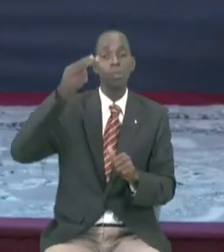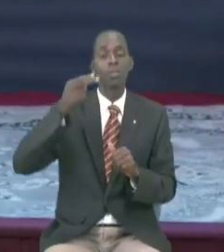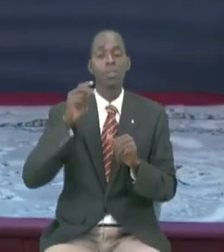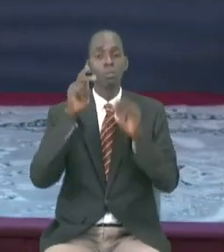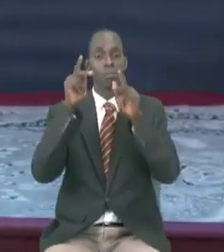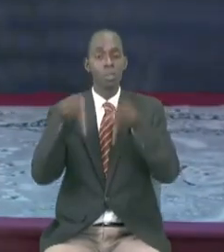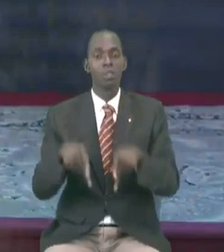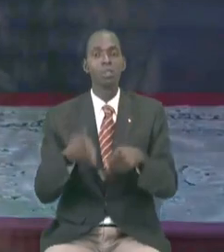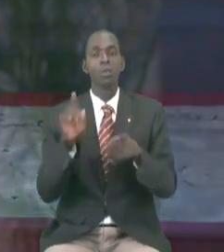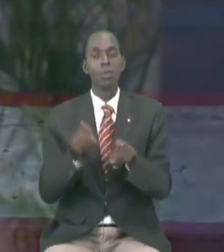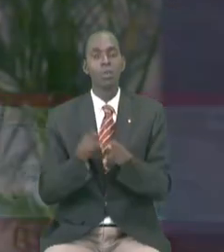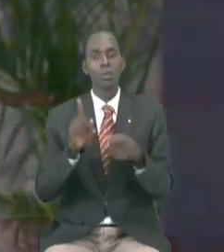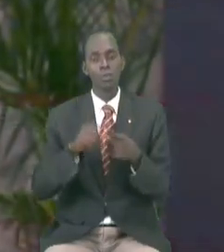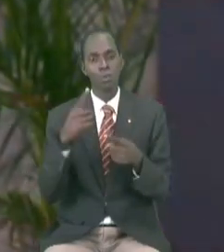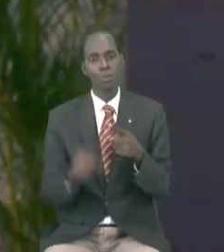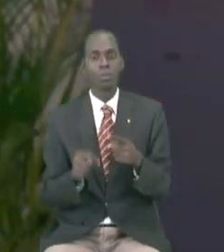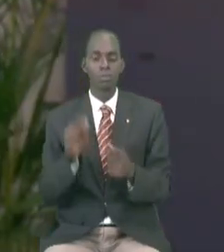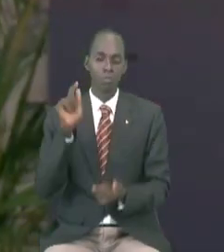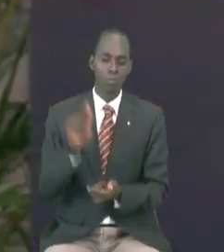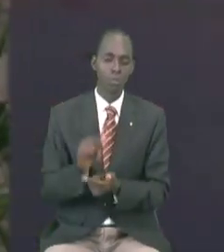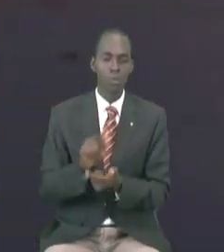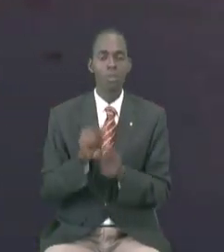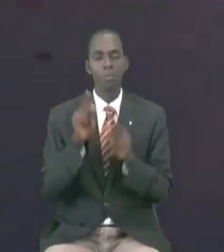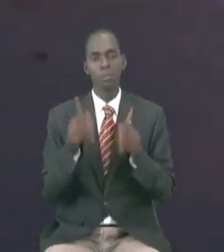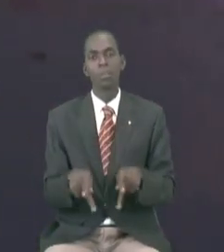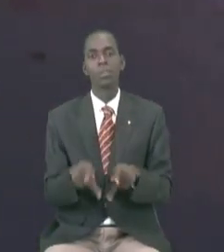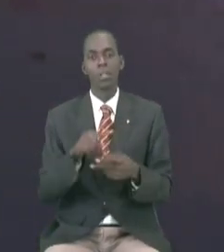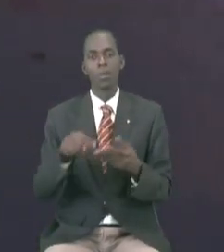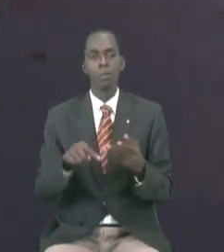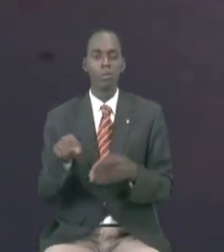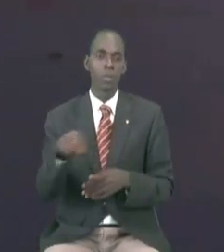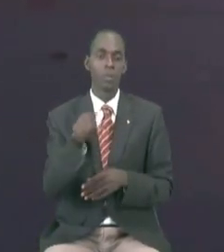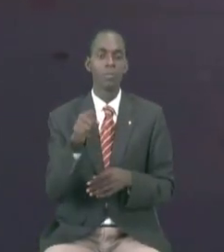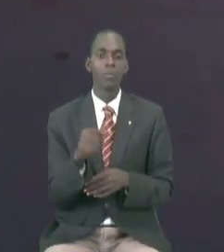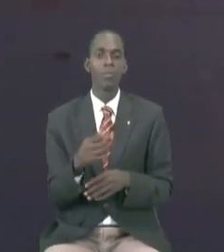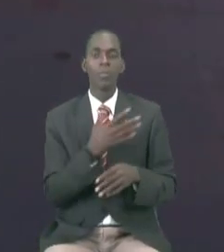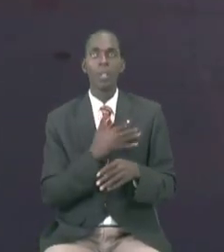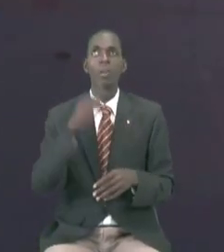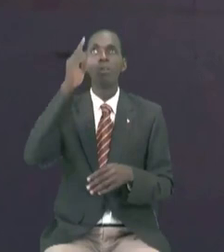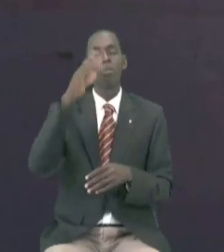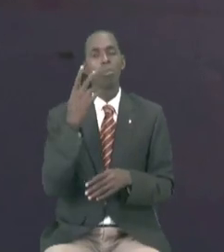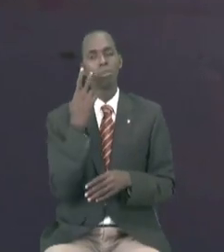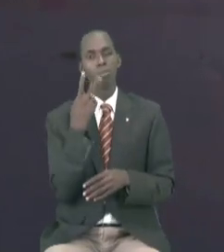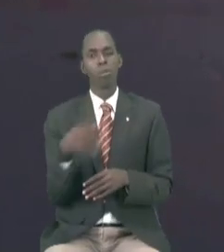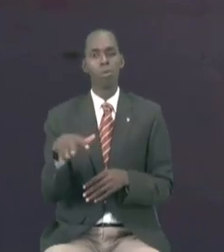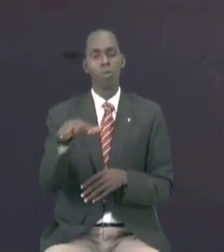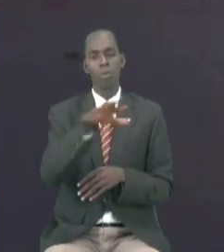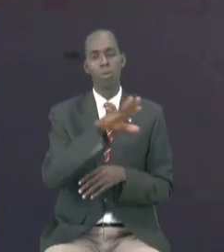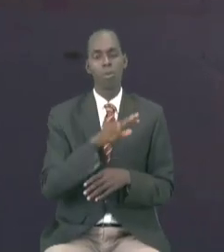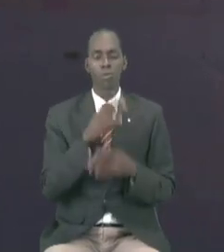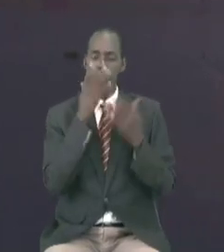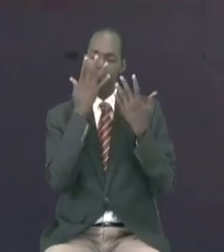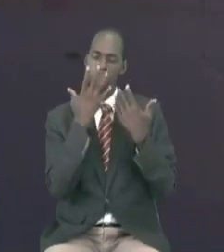works, that they turned from their evil way, and God